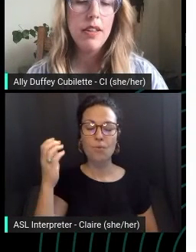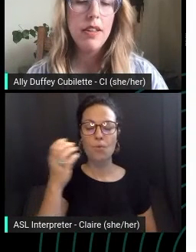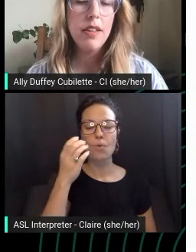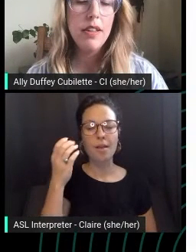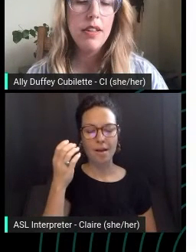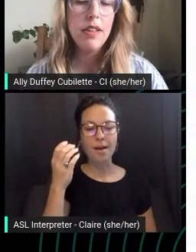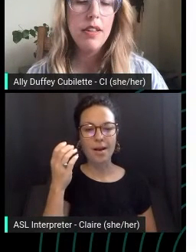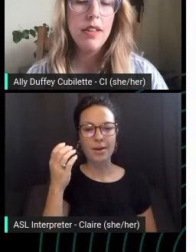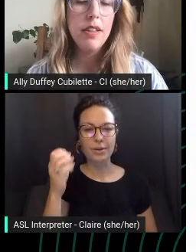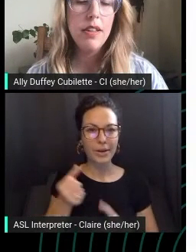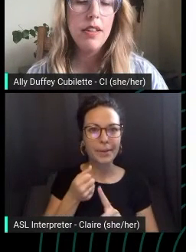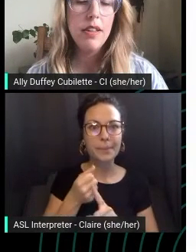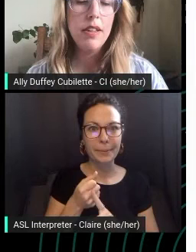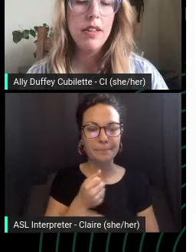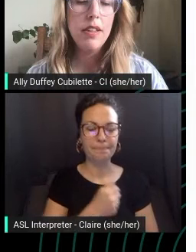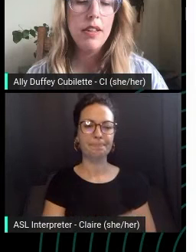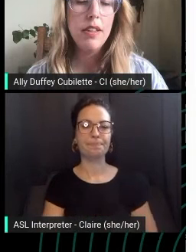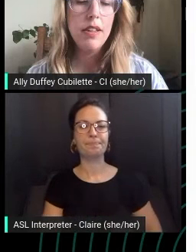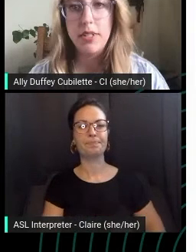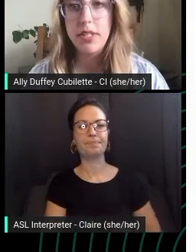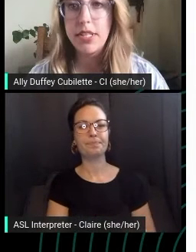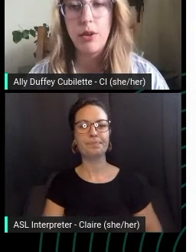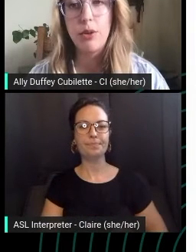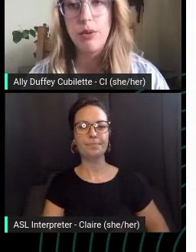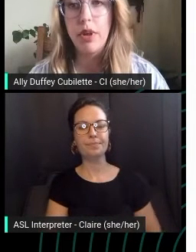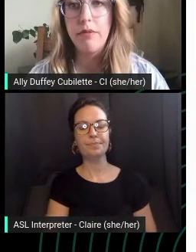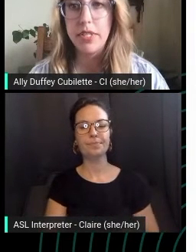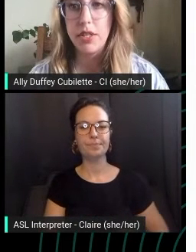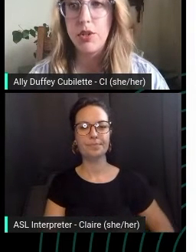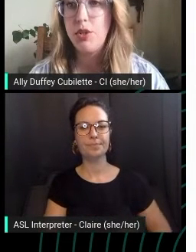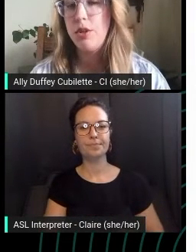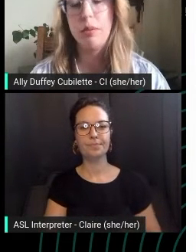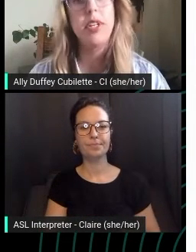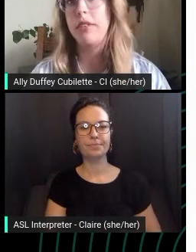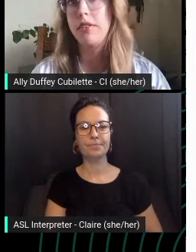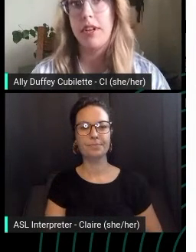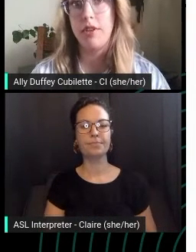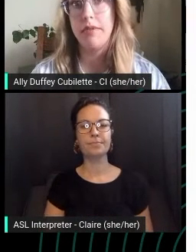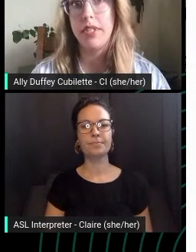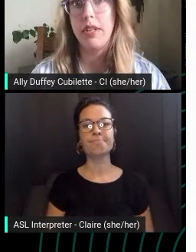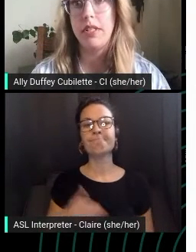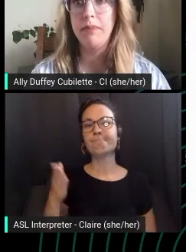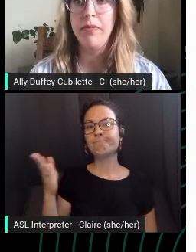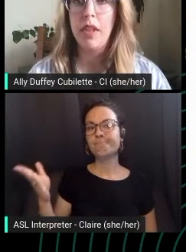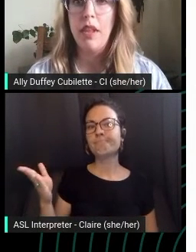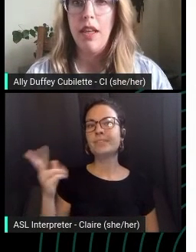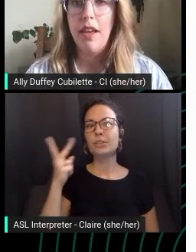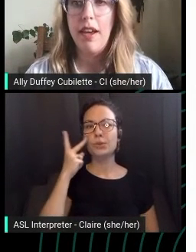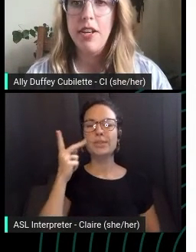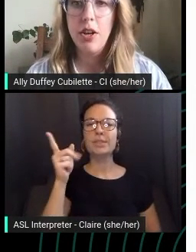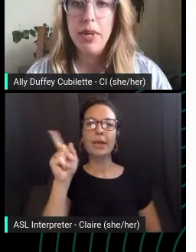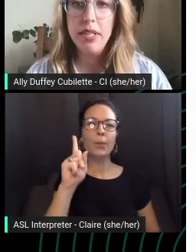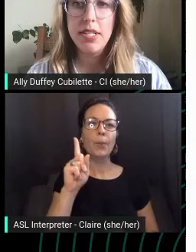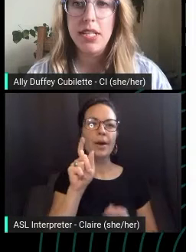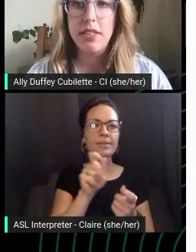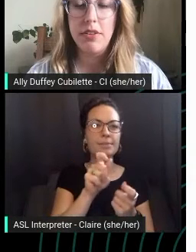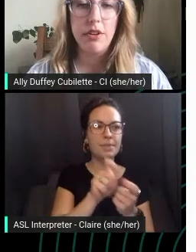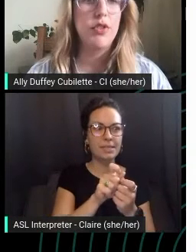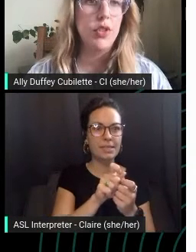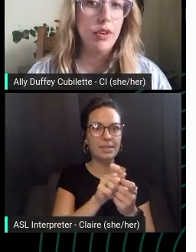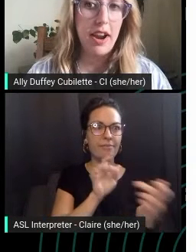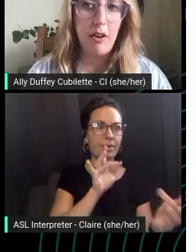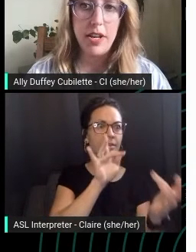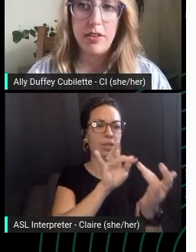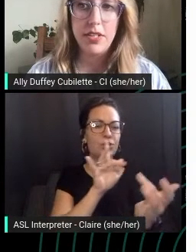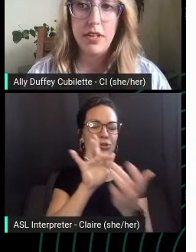In this example, we are looking at the percent of sessions that include a visit to a particular section of the site. And here we can see that